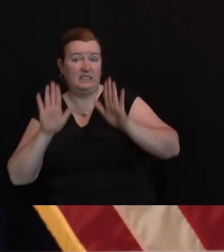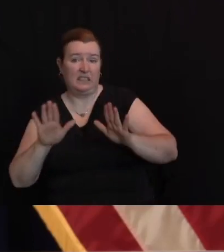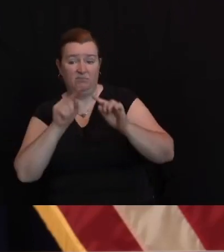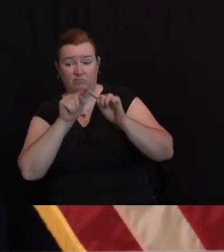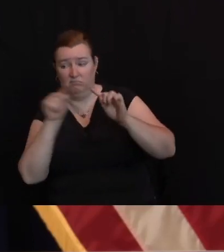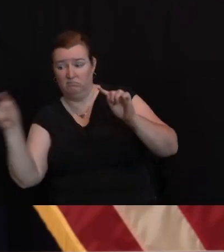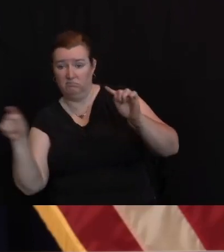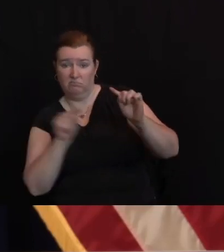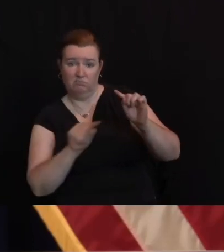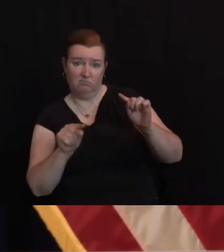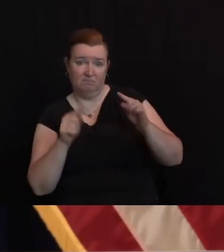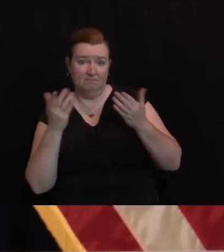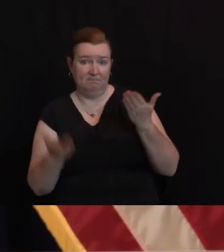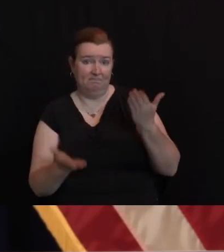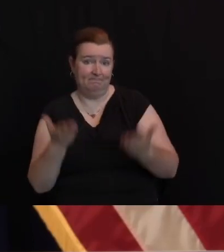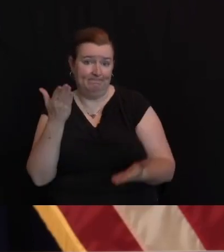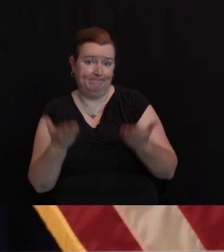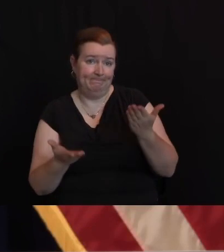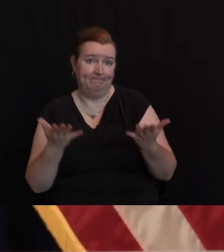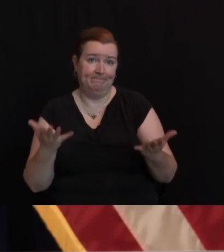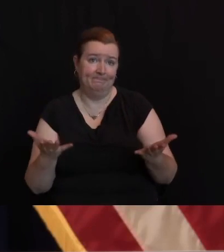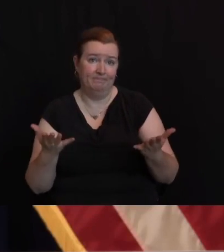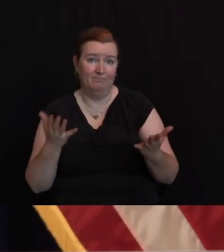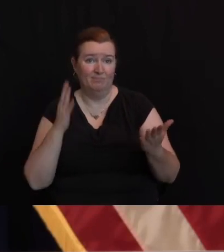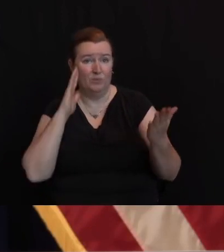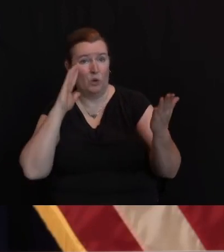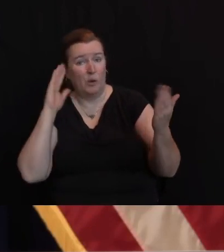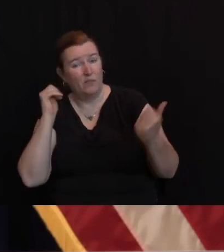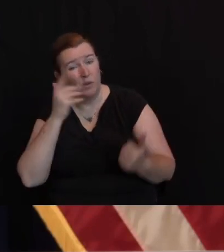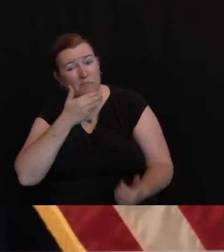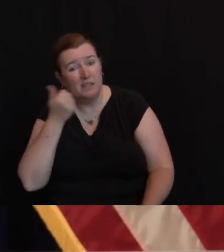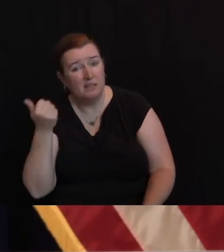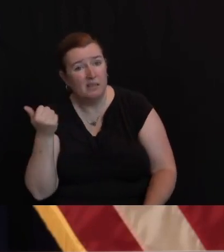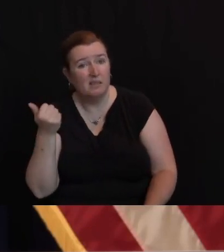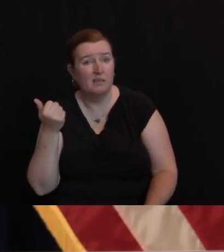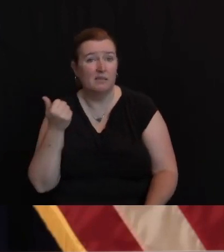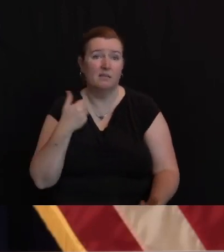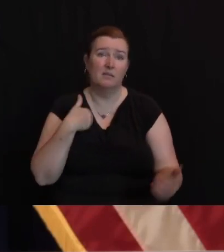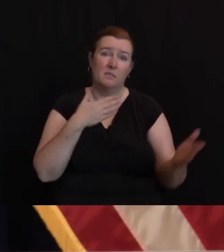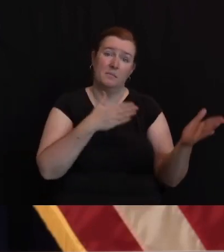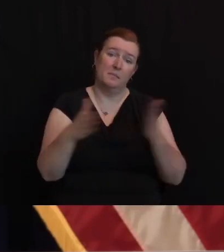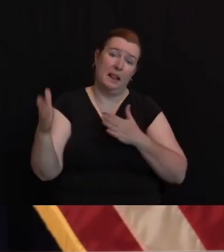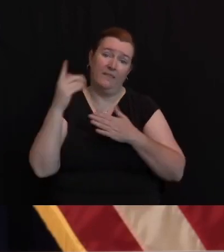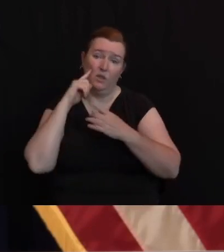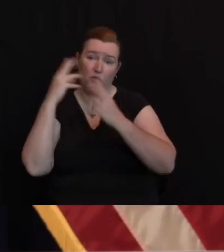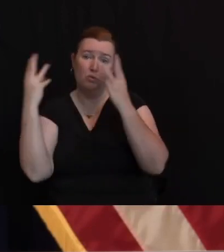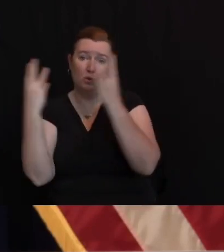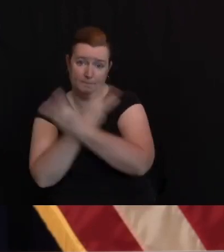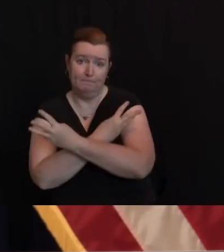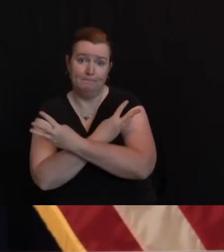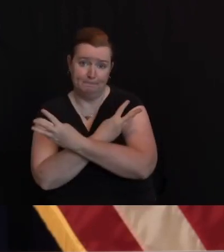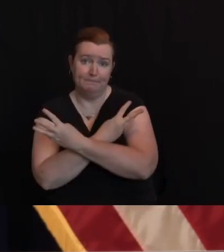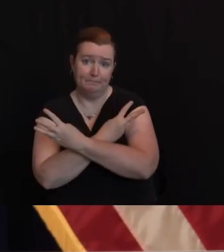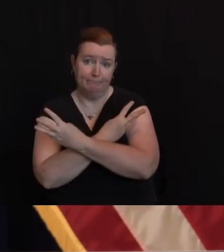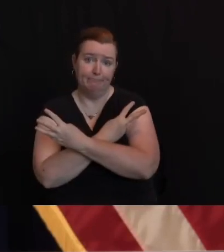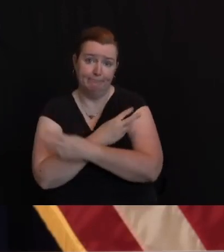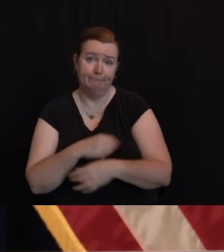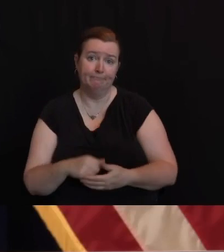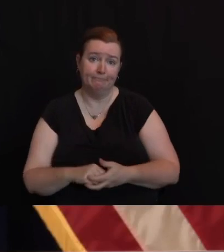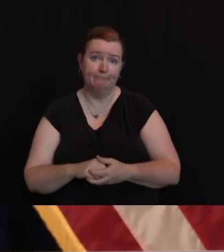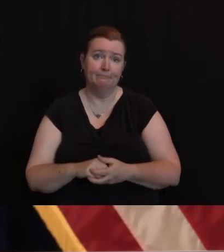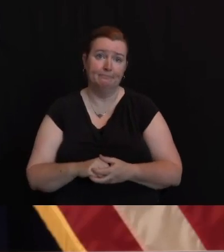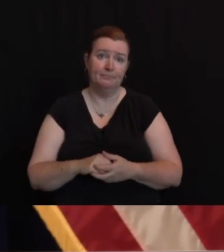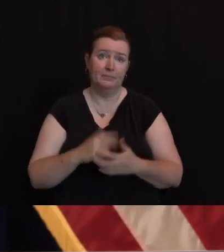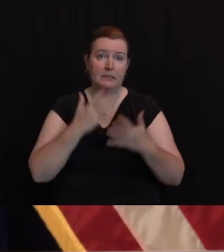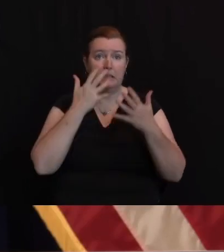We're hoping for the best. We've prepared for the worst. And unfortunately, we have experienced the worst.